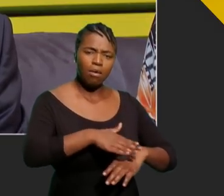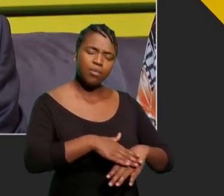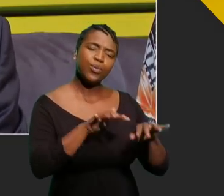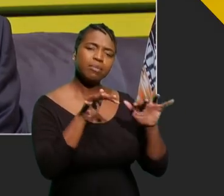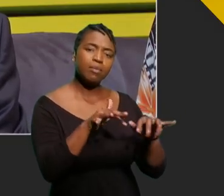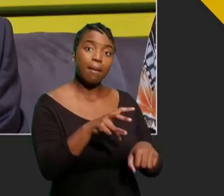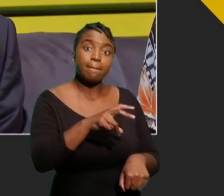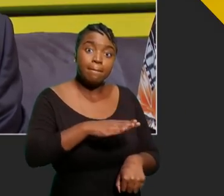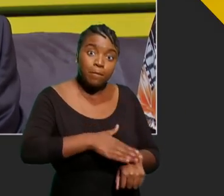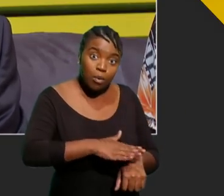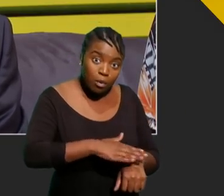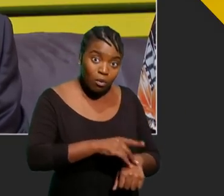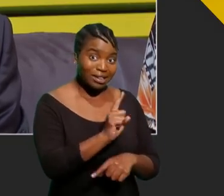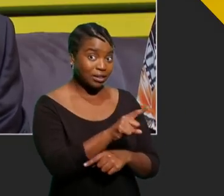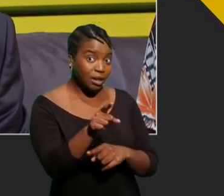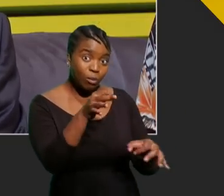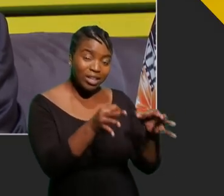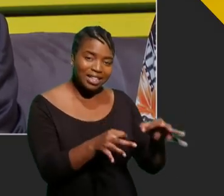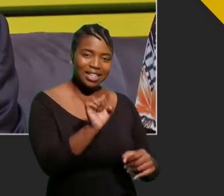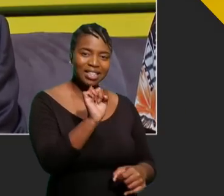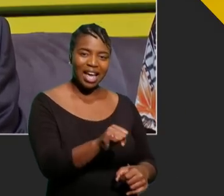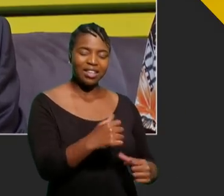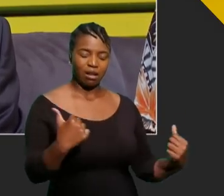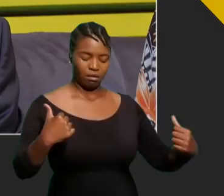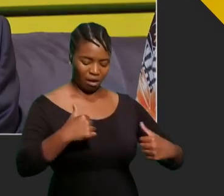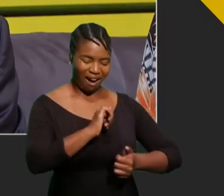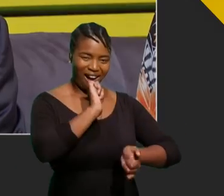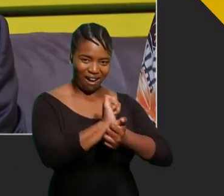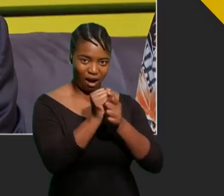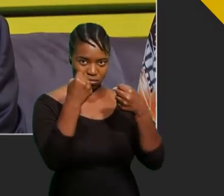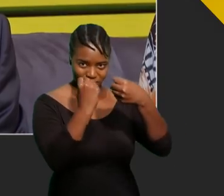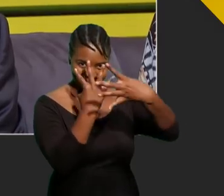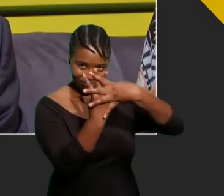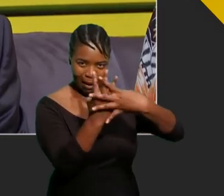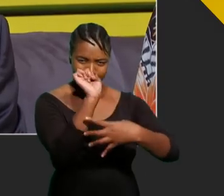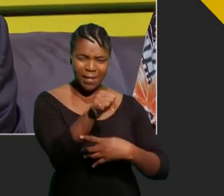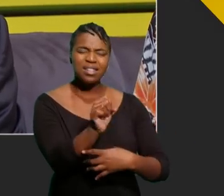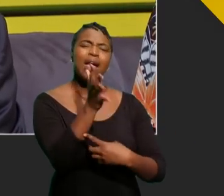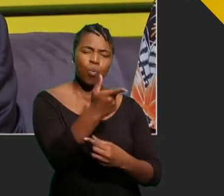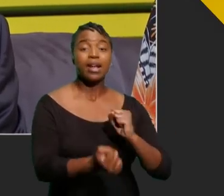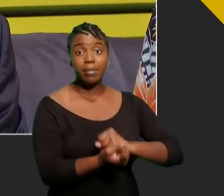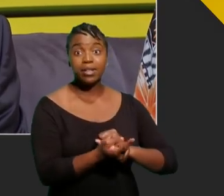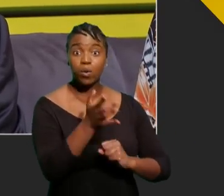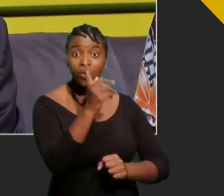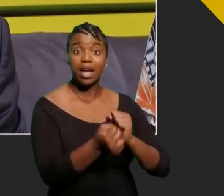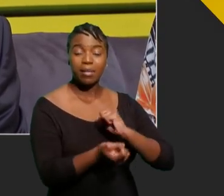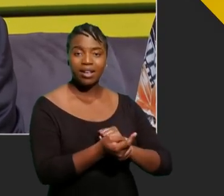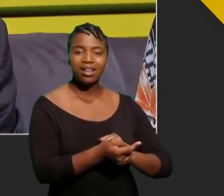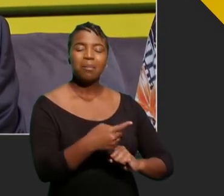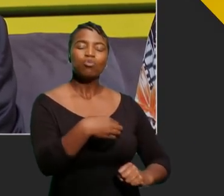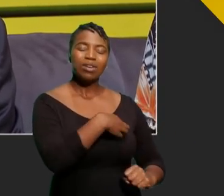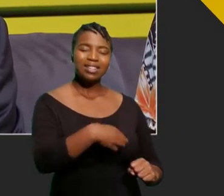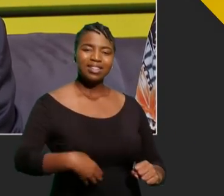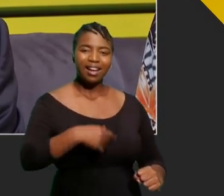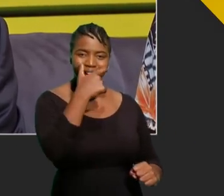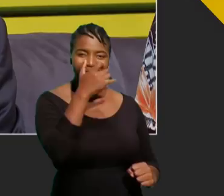people, more politicians in orange overalls who are involved in corruption. Yeah. It's going to happen. The president has appointed a